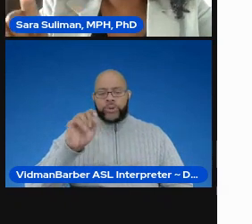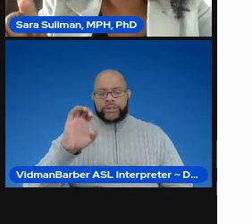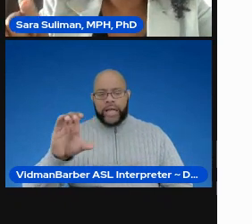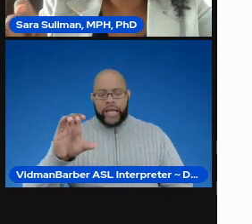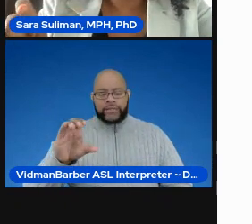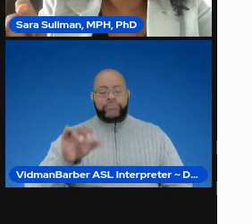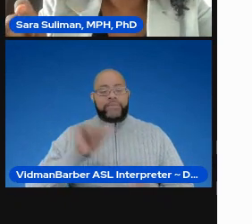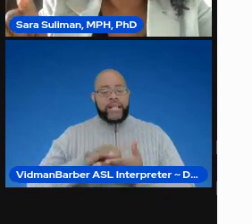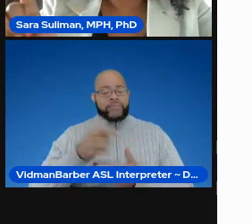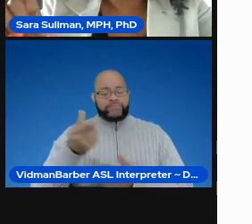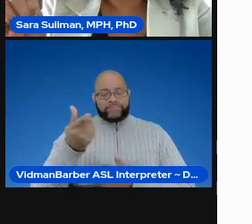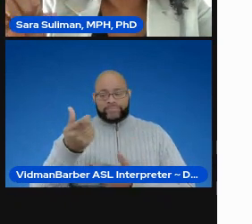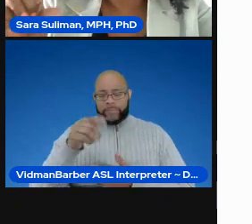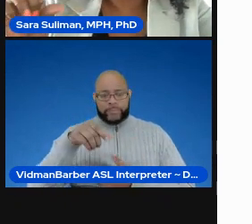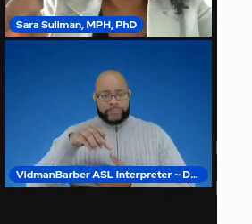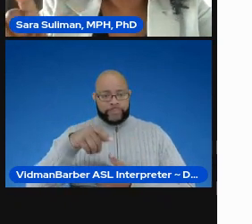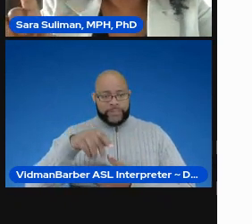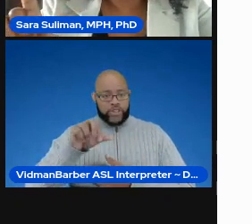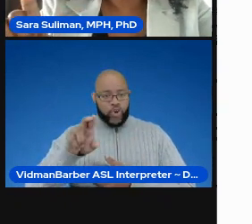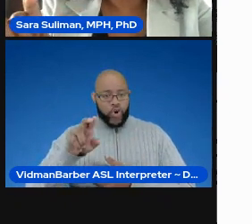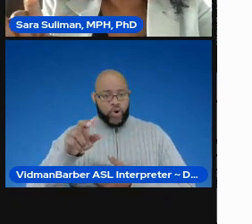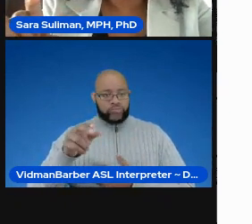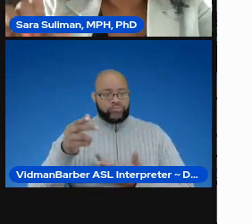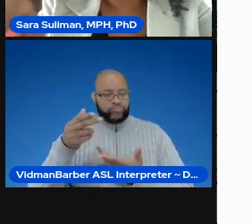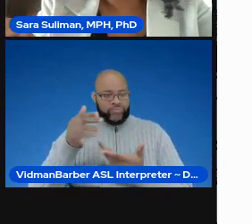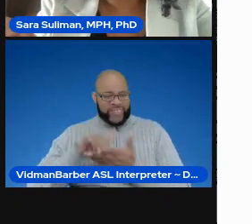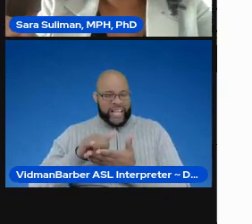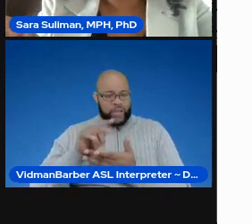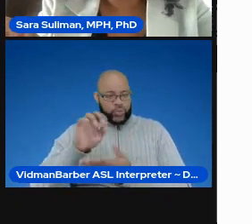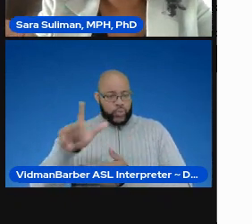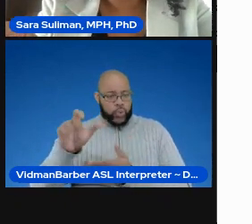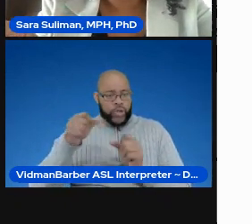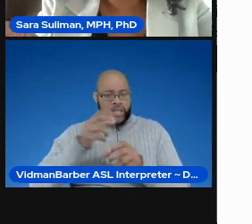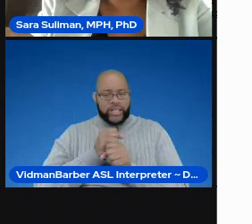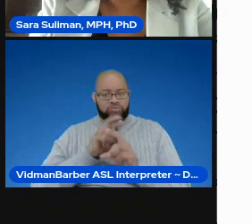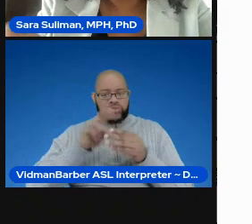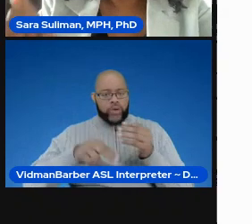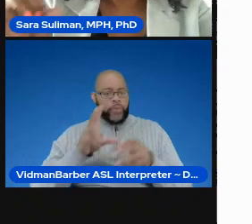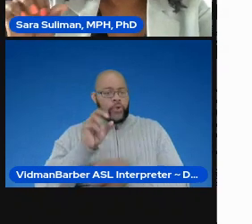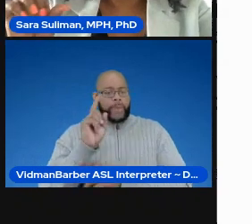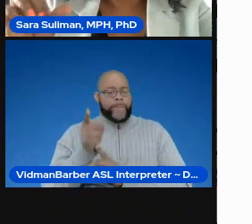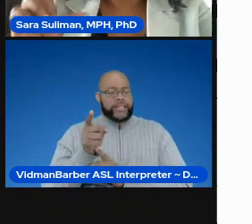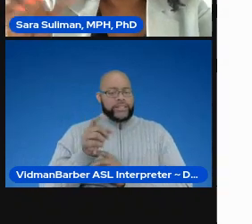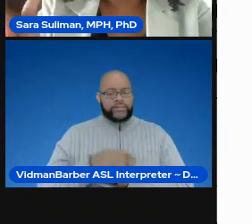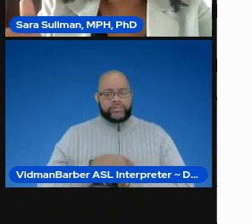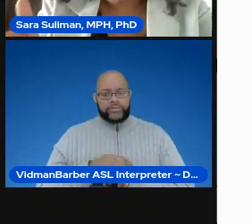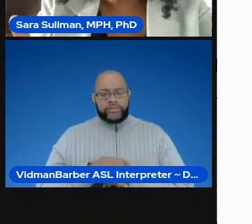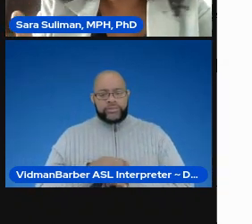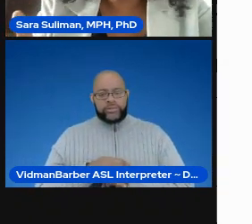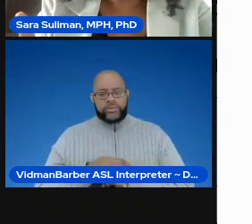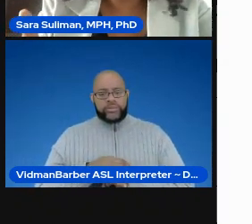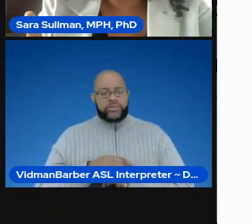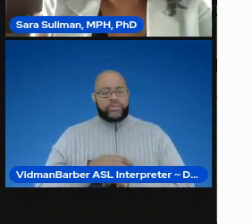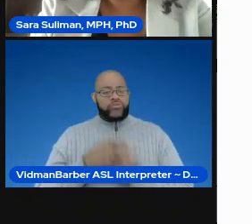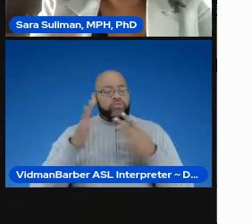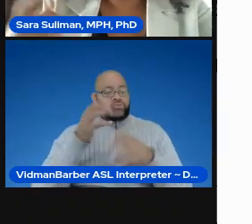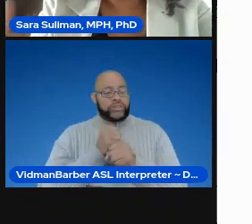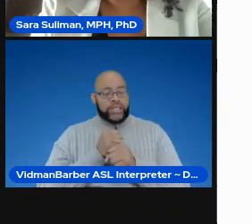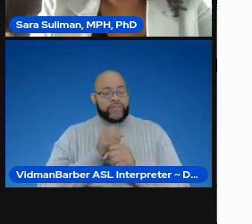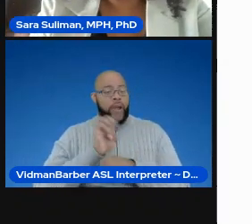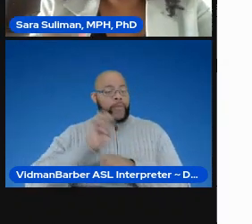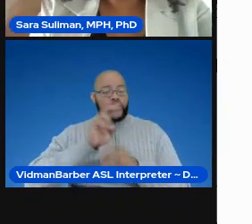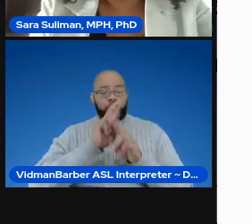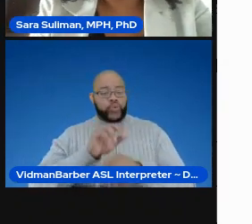handheld PCR device where you can get a result within 30 minutes. and it already received emergency